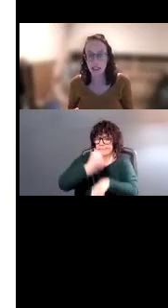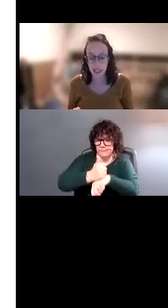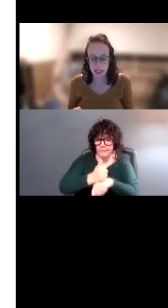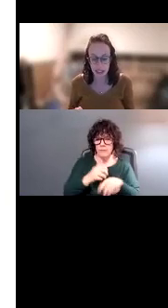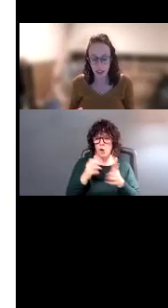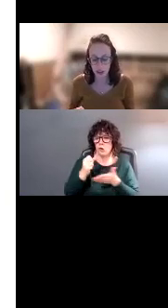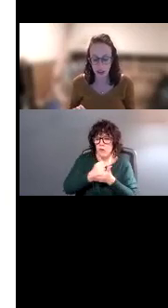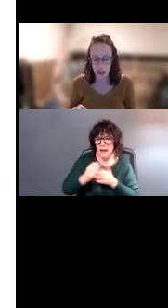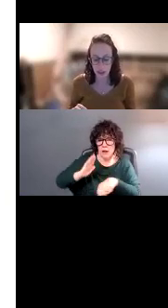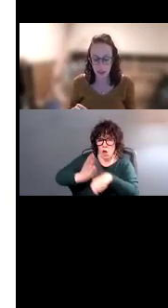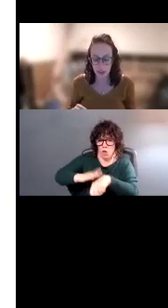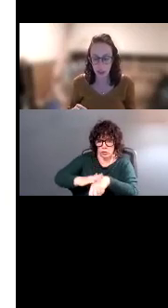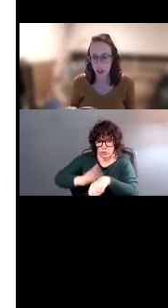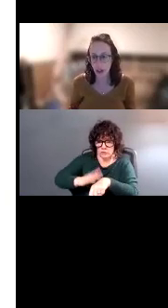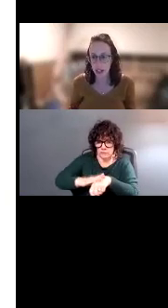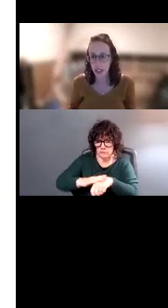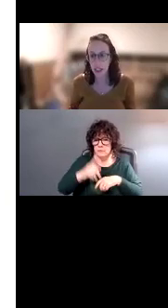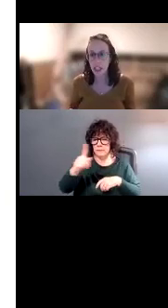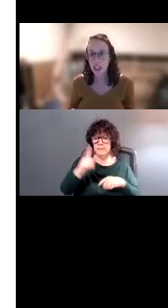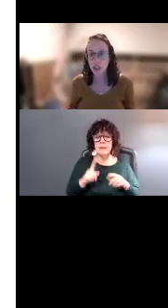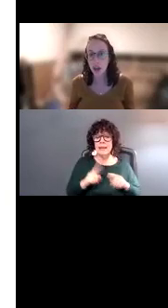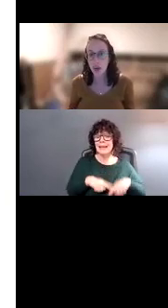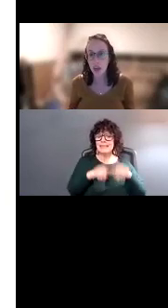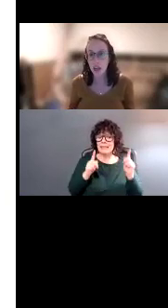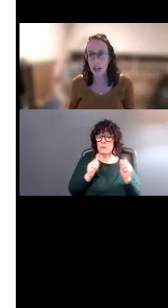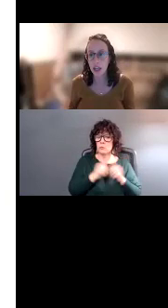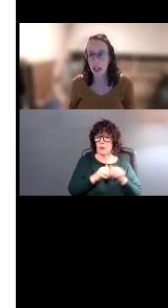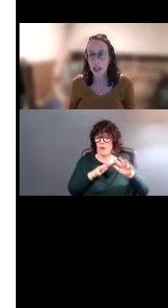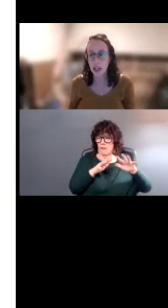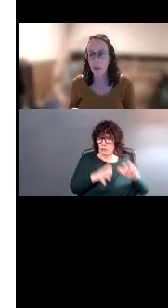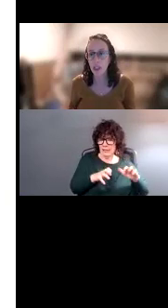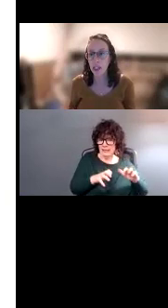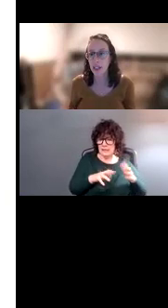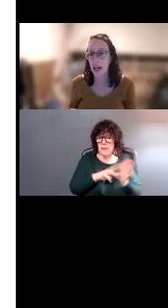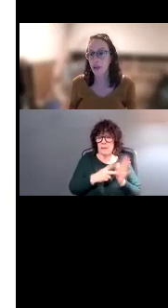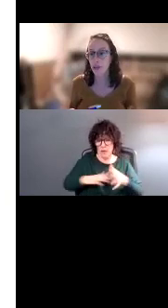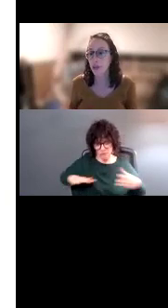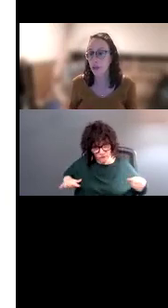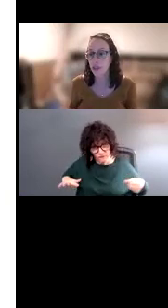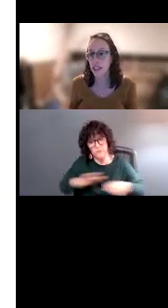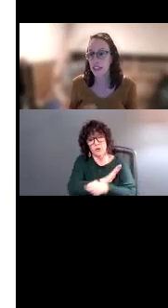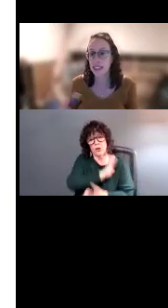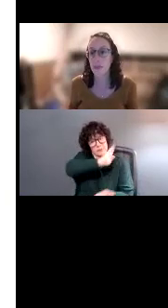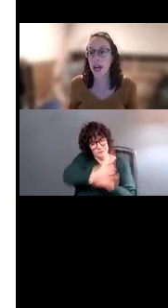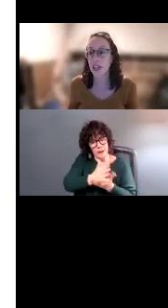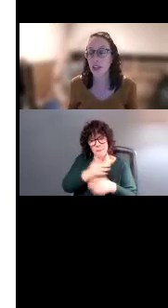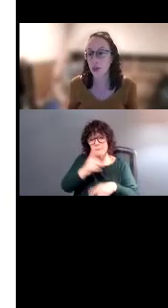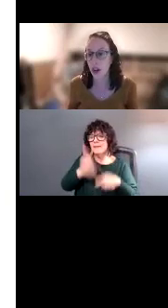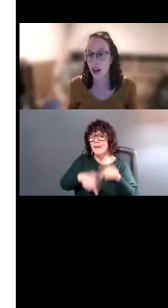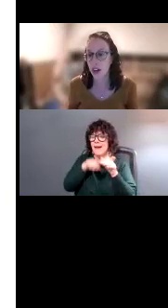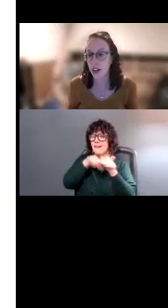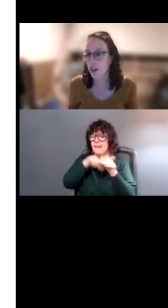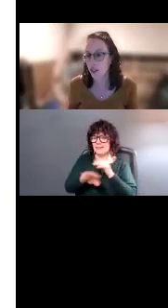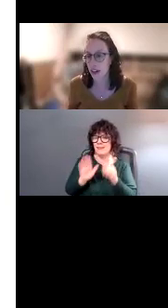on accessing your credit. So it wouldn't allow you to, let's say, buy a